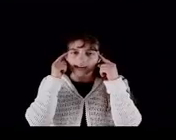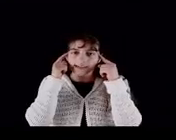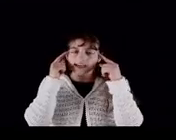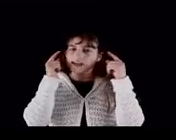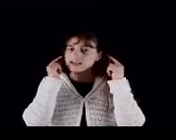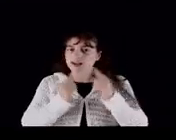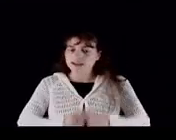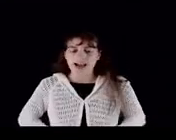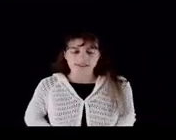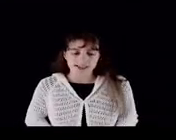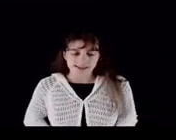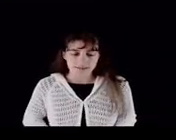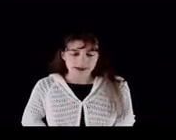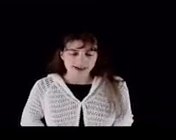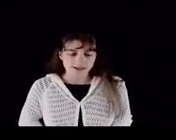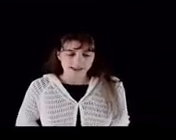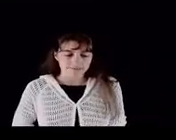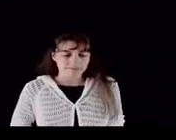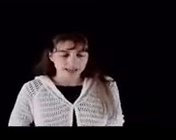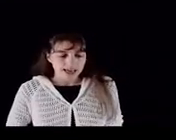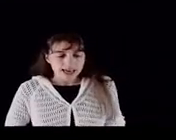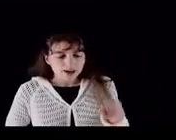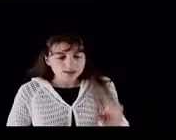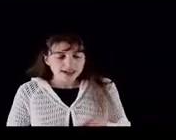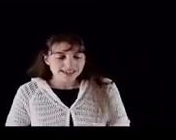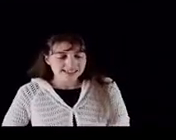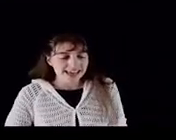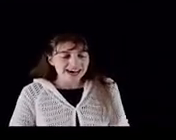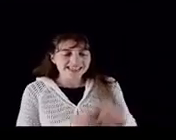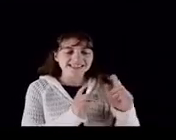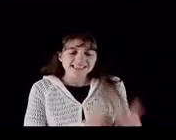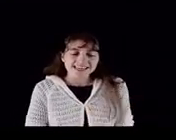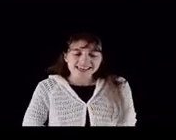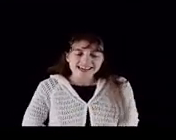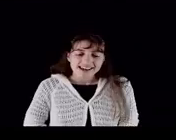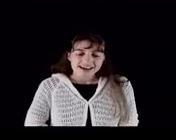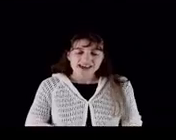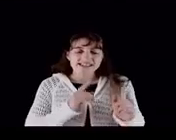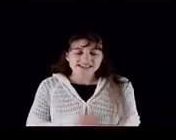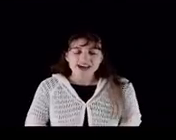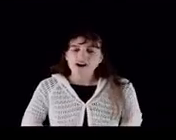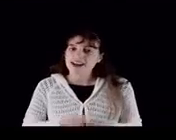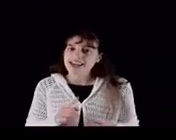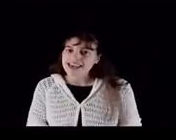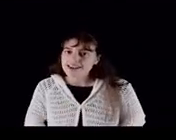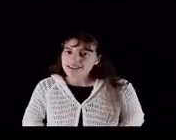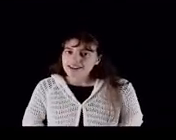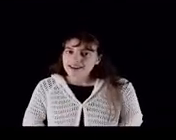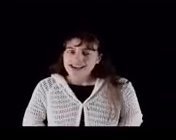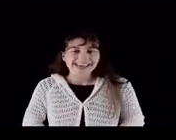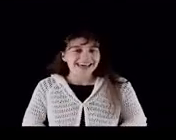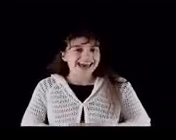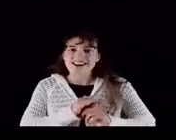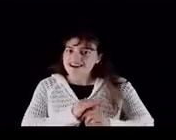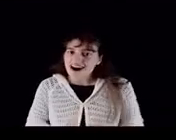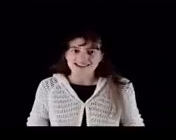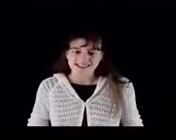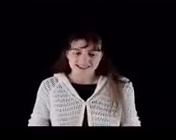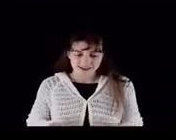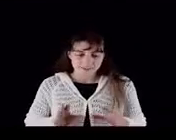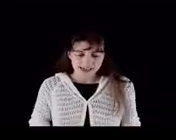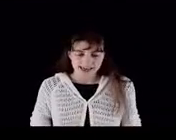eyes, it's not going to have that same impact on them. It goes on to say, "A city that is set on a hill